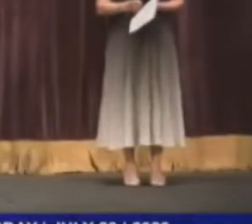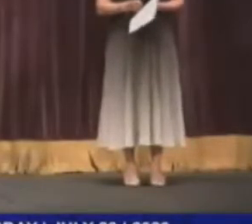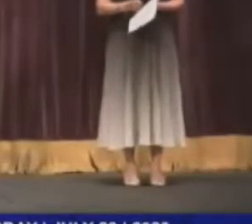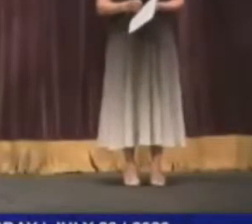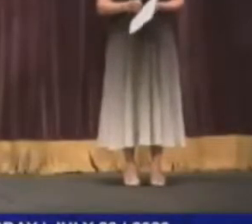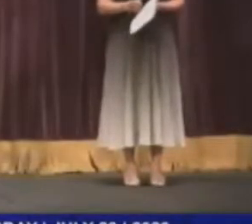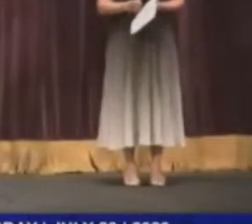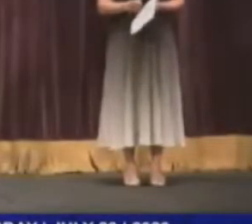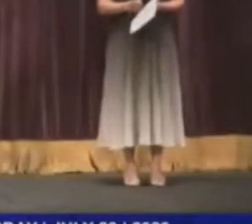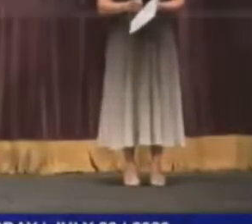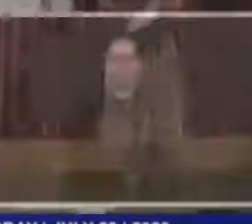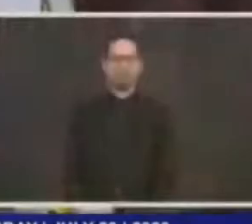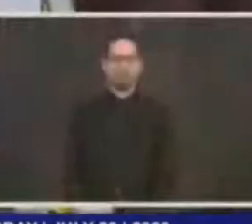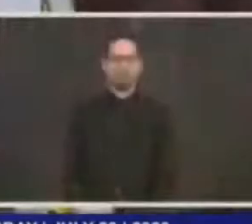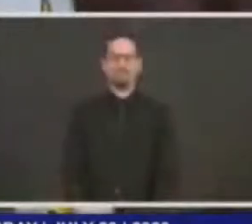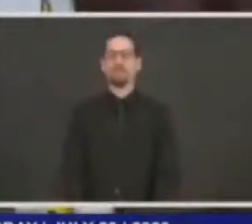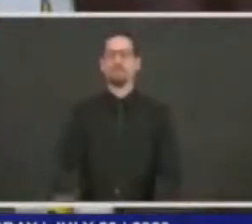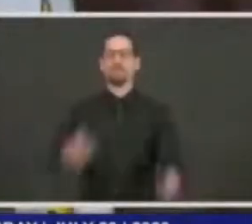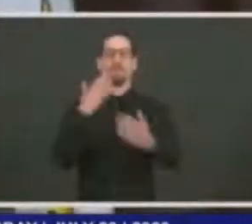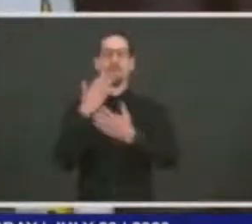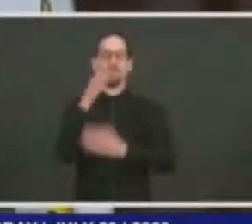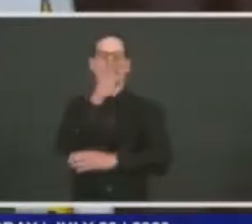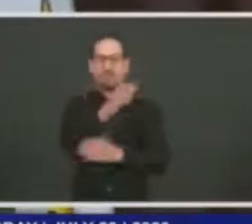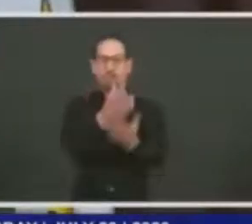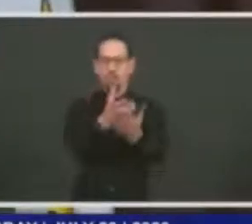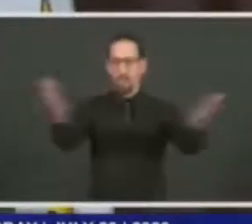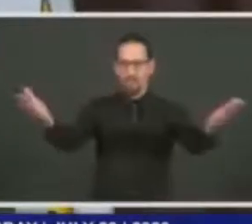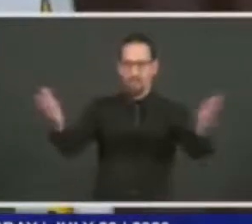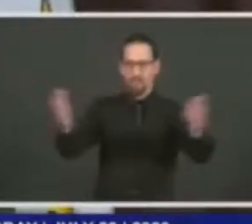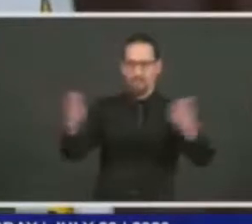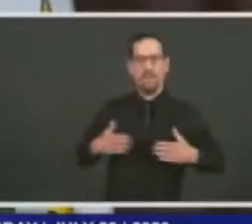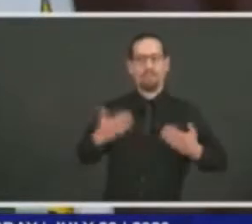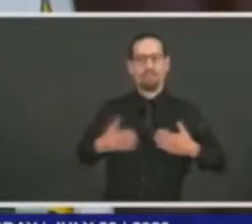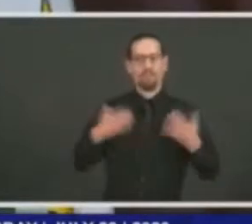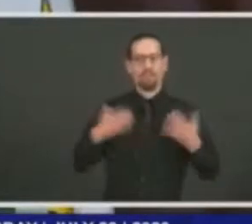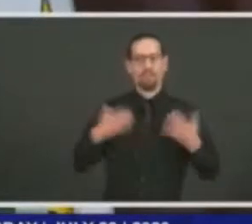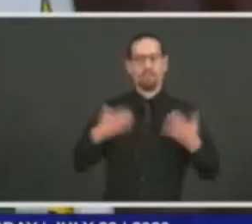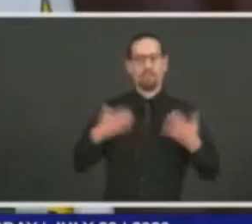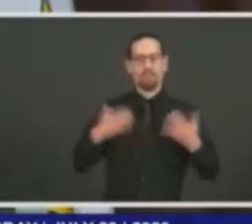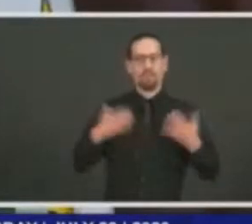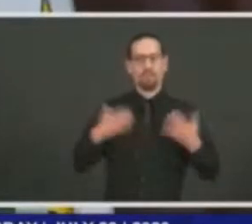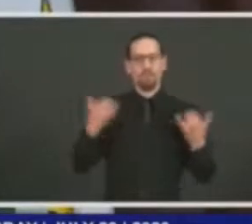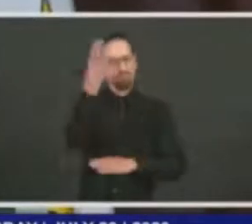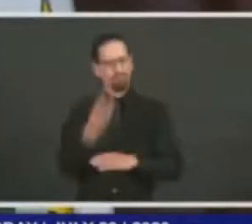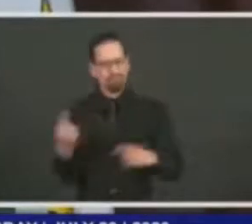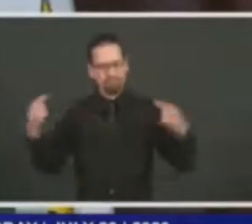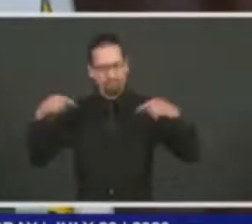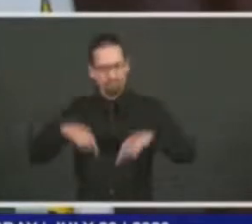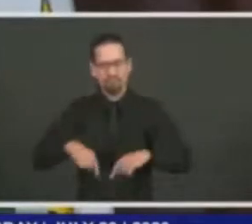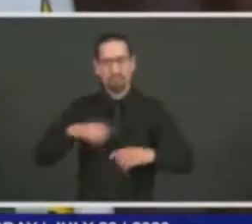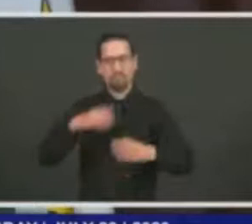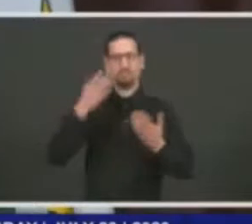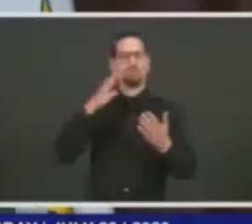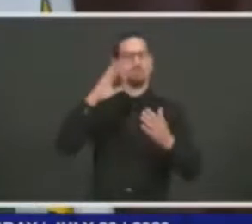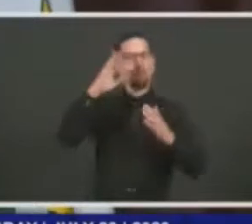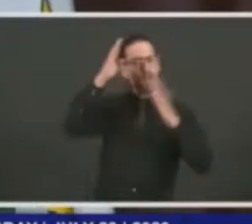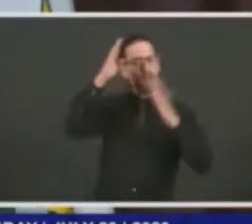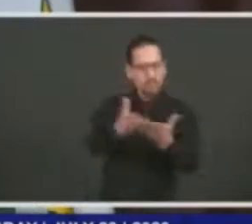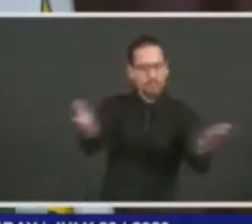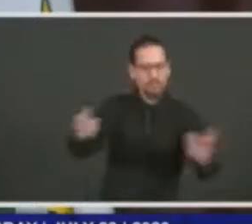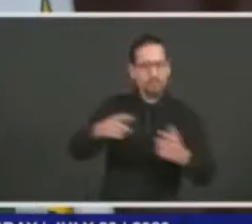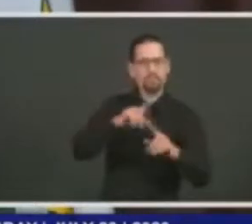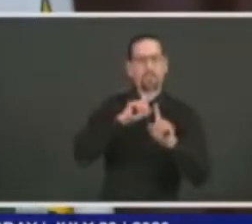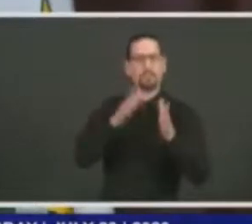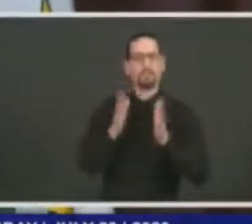Okay. All set? Okay. Good afternoon. Hello, Rhode Island. Happy Wednesday. Good afternoon to members of the press. I want to